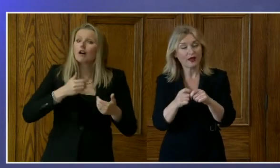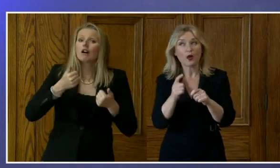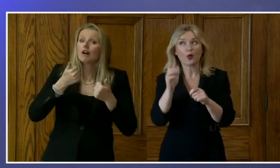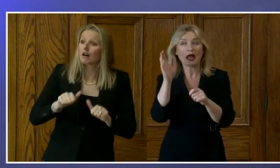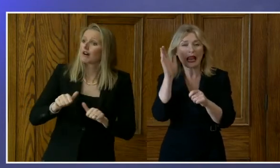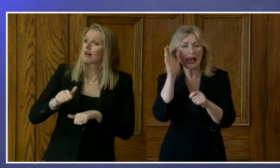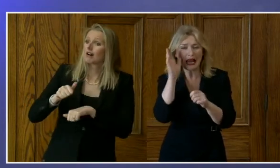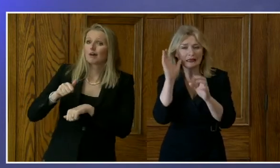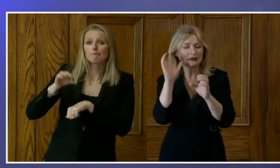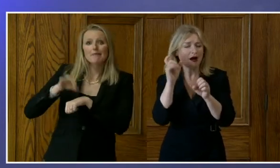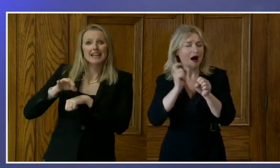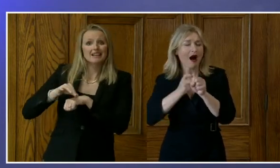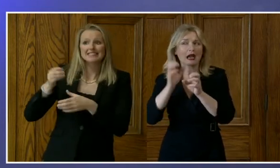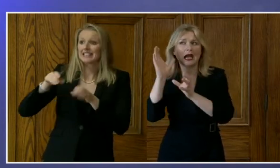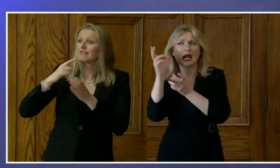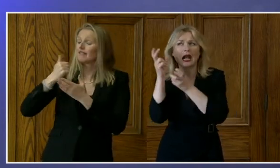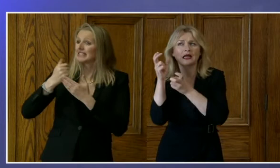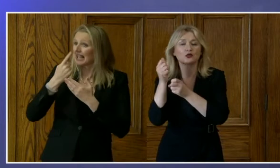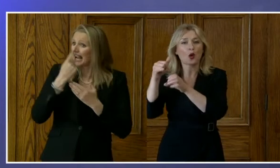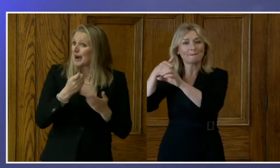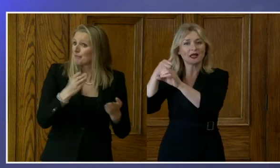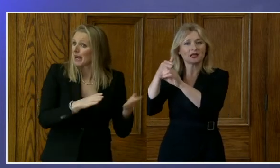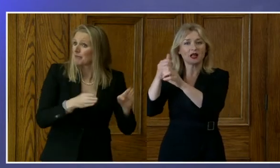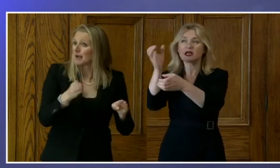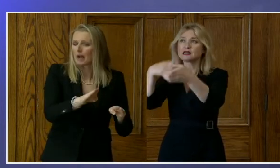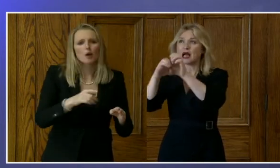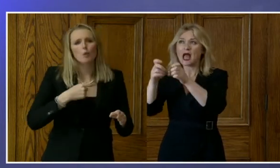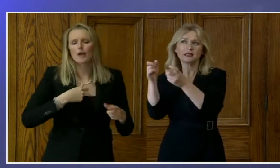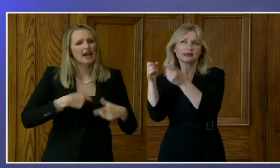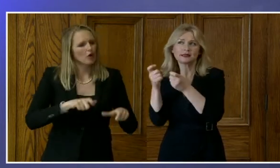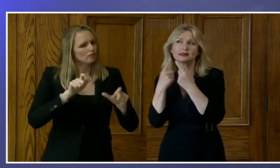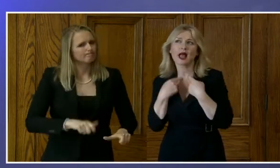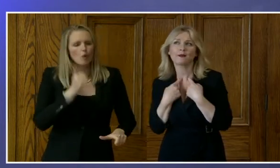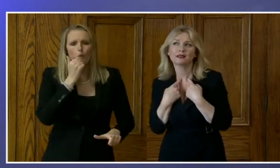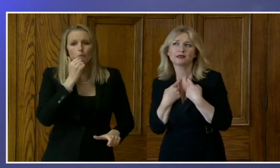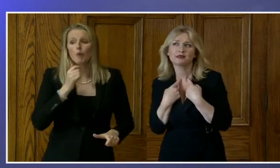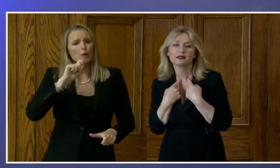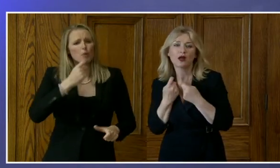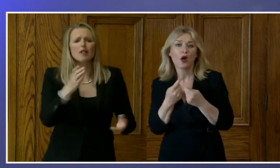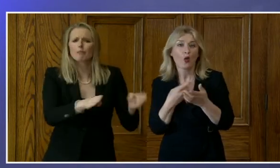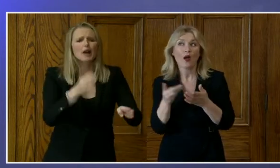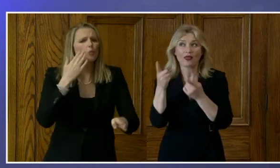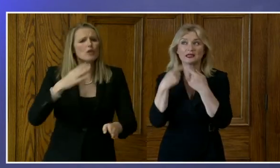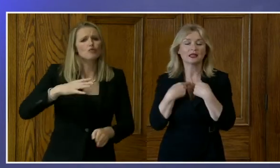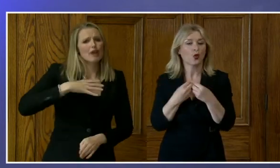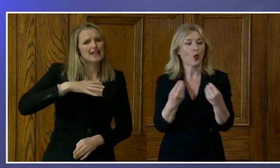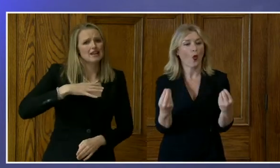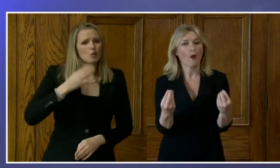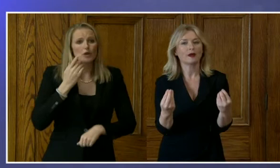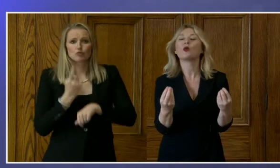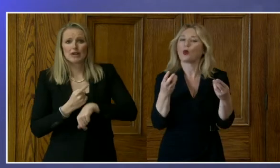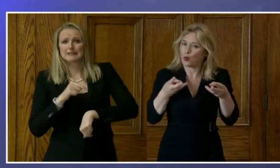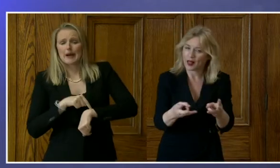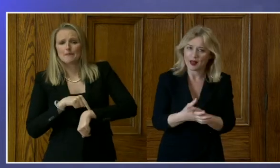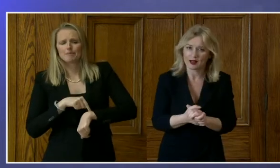tells us that we can relax the other measures, then we will continue to do that. But I am asking the public to adhere to that advice,